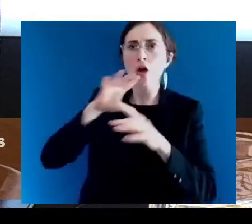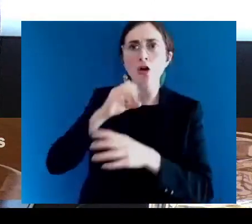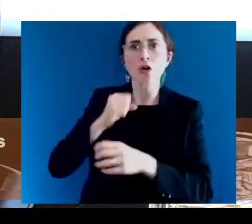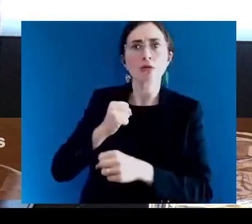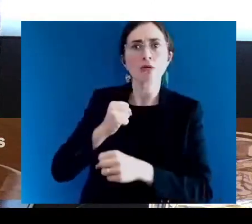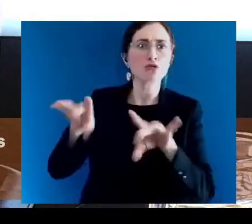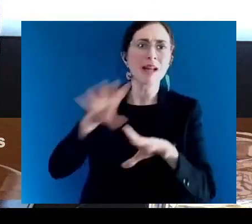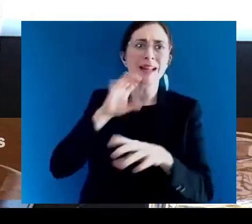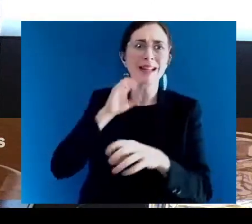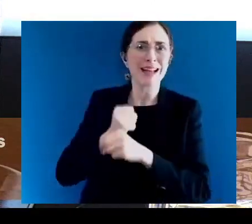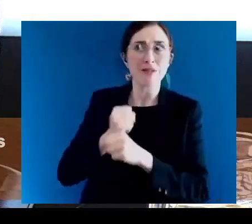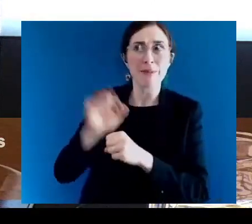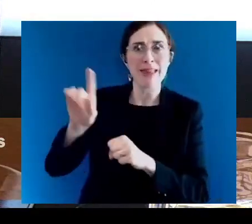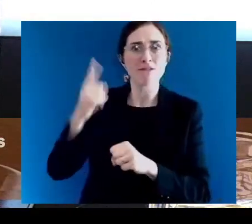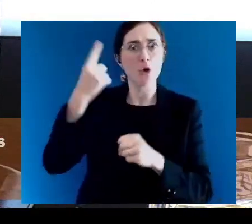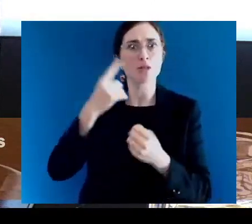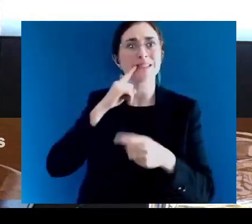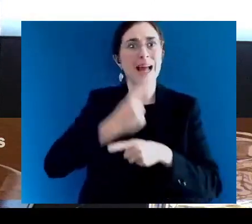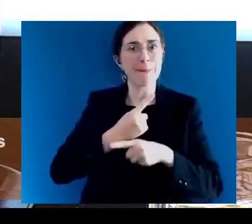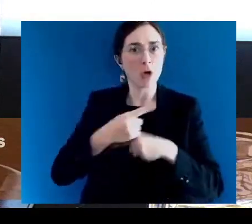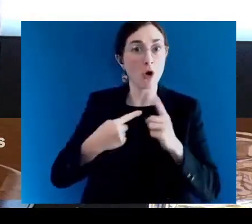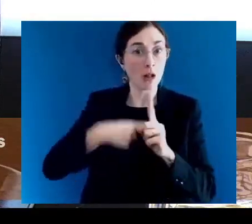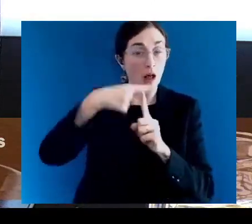which acknowledged that fact. Yes.